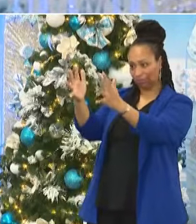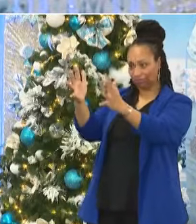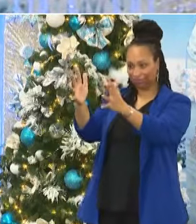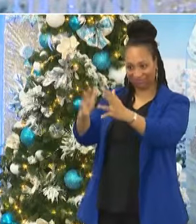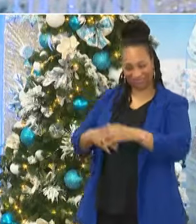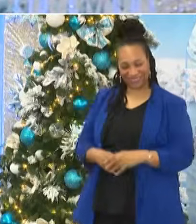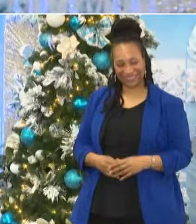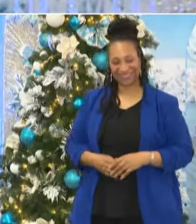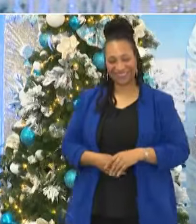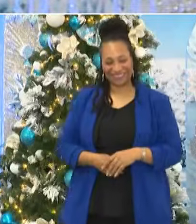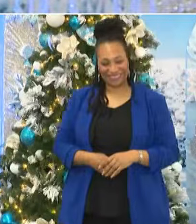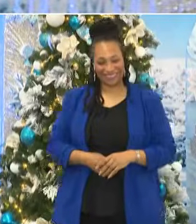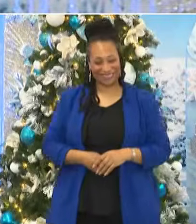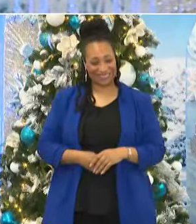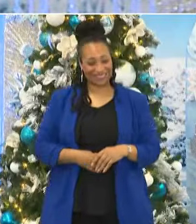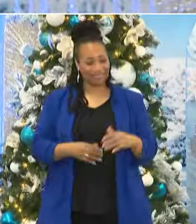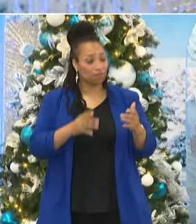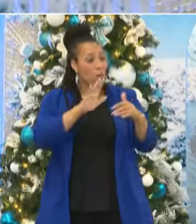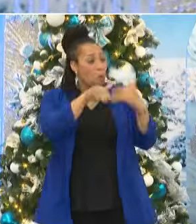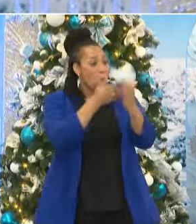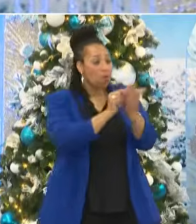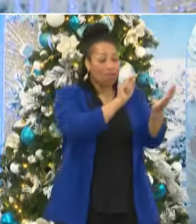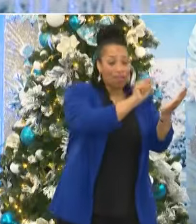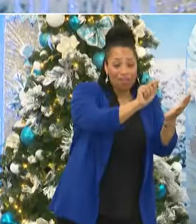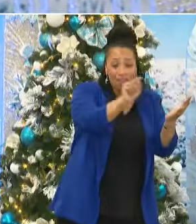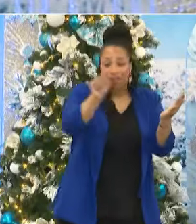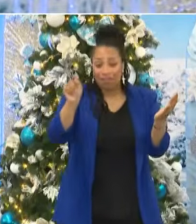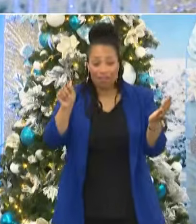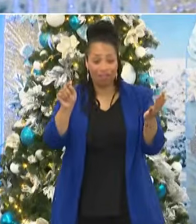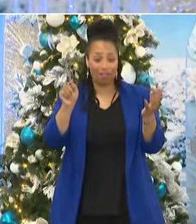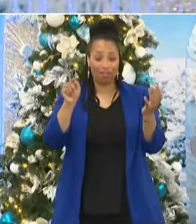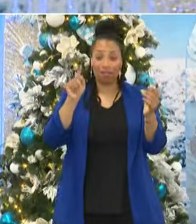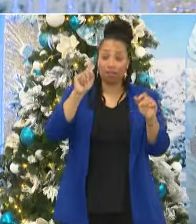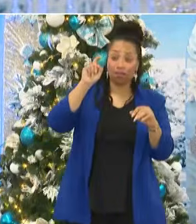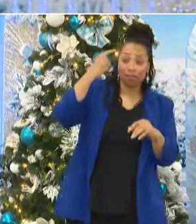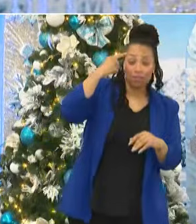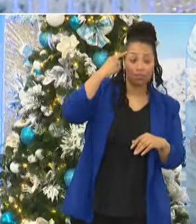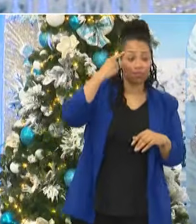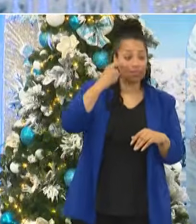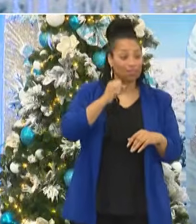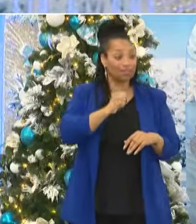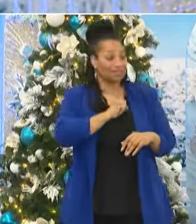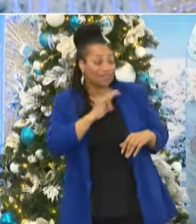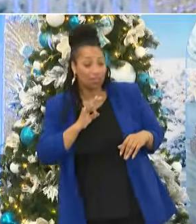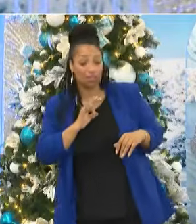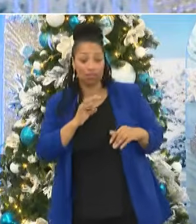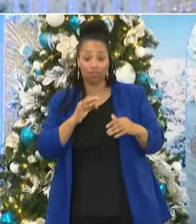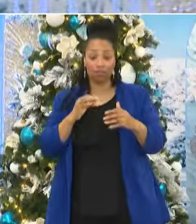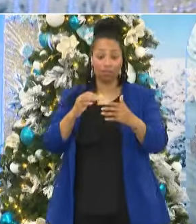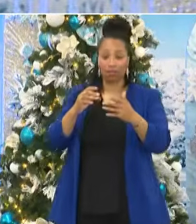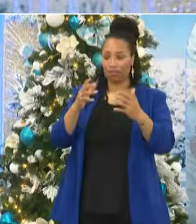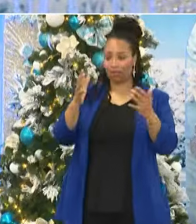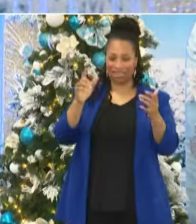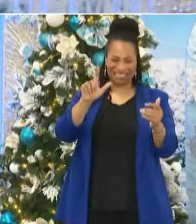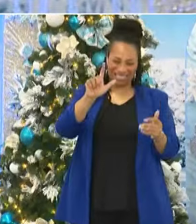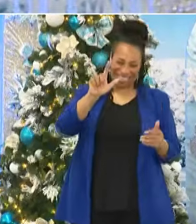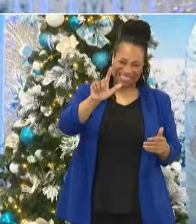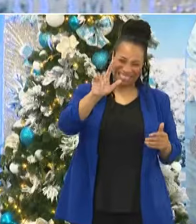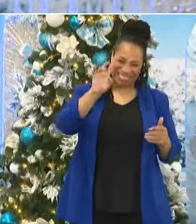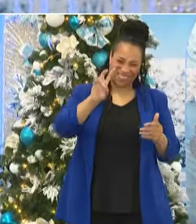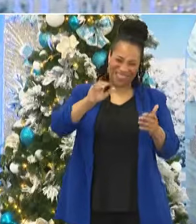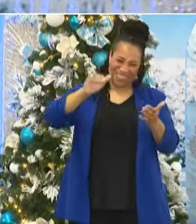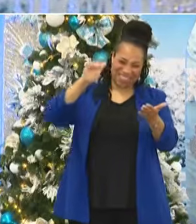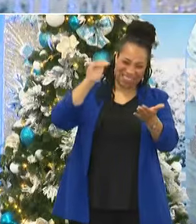To all of the DC government staff, 37,000 strong, who work every day to